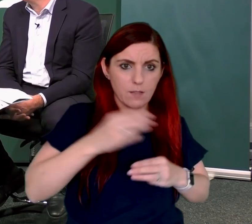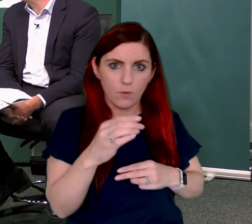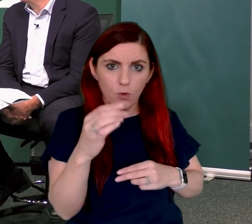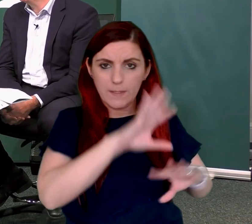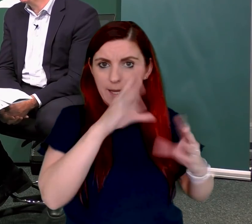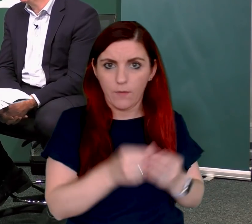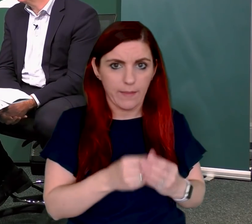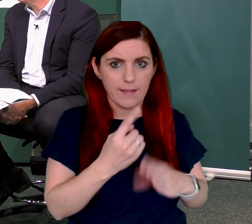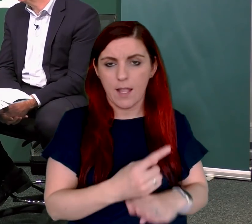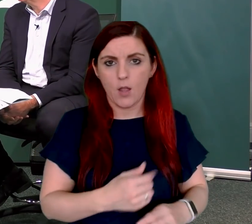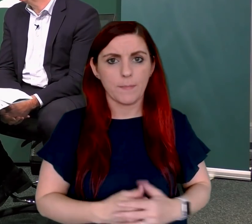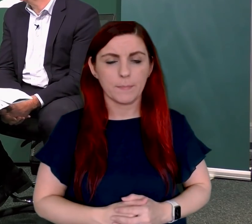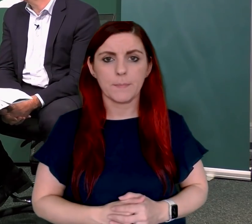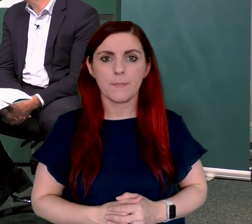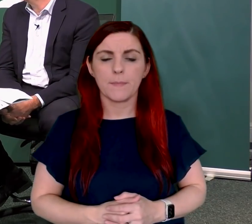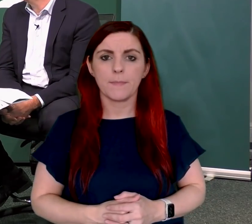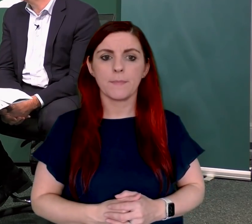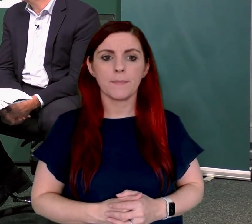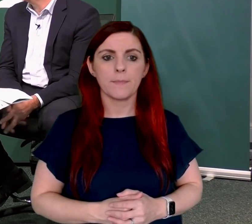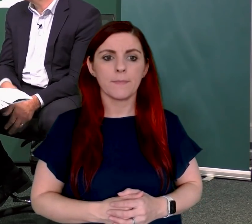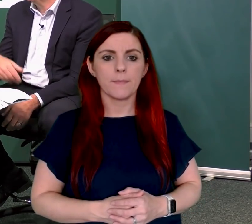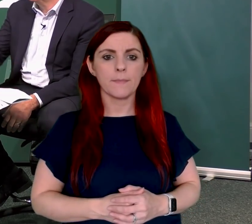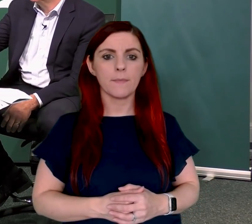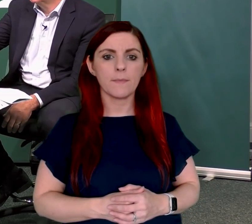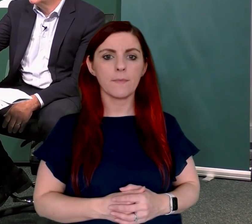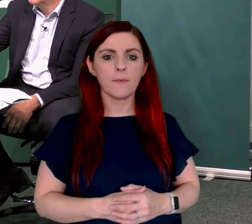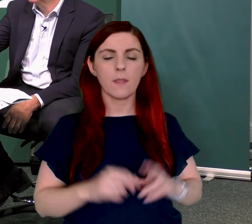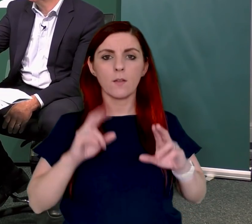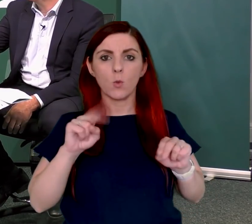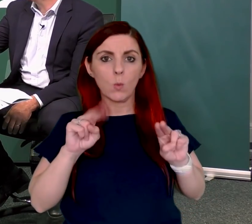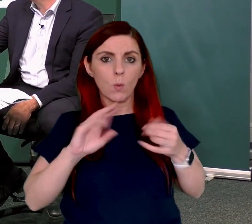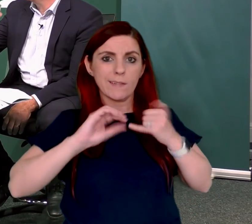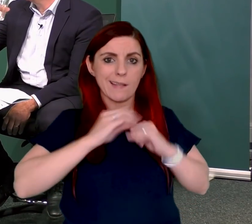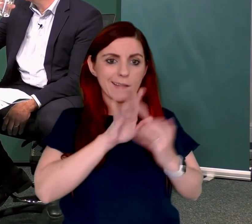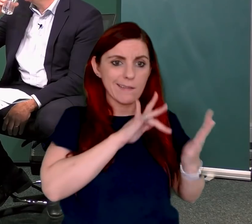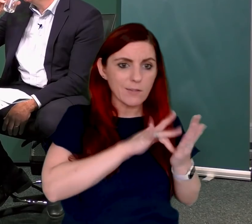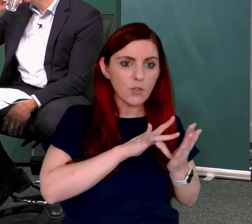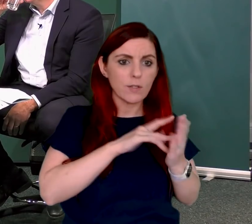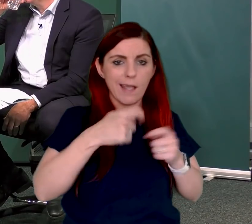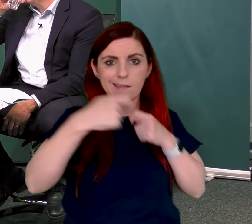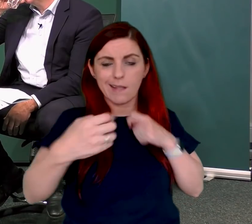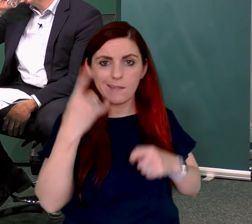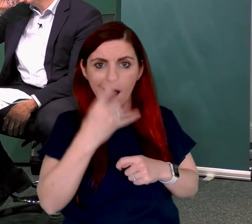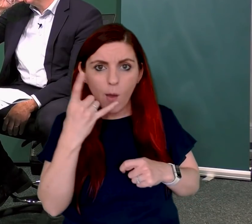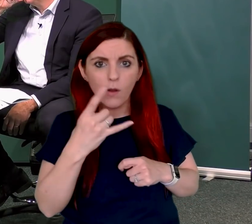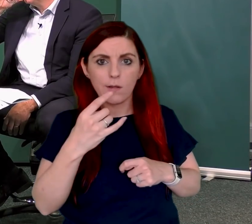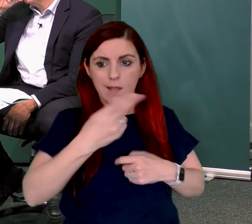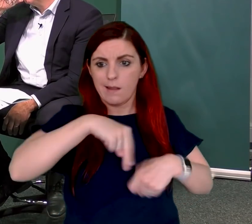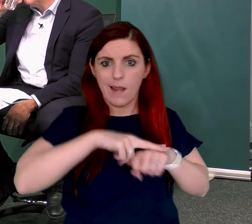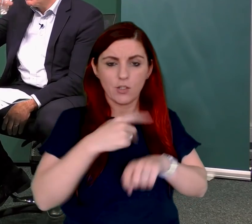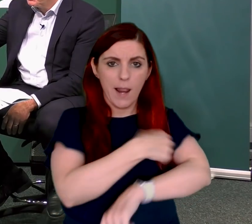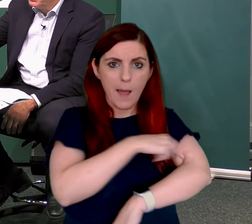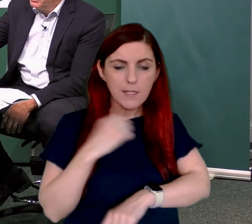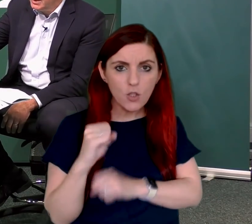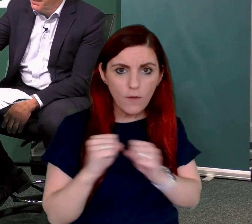So. We do have extra centres, we've extended hours, we've pop-up centres, we have our National Ambulance Service, we've all our